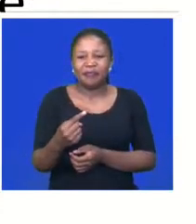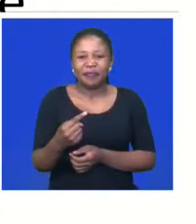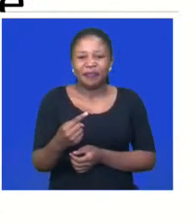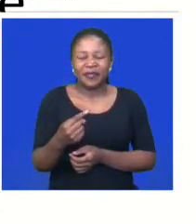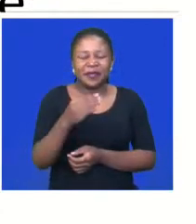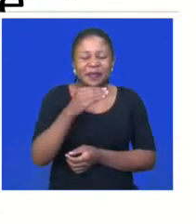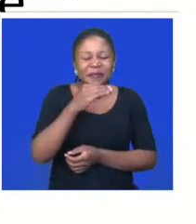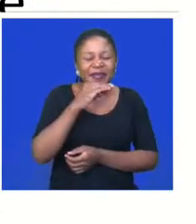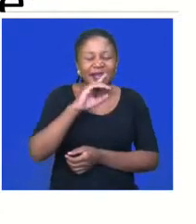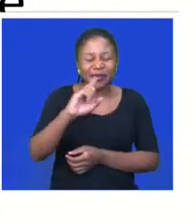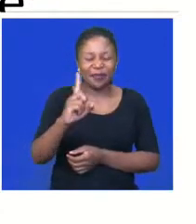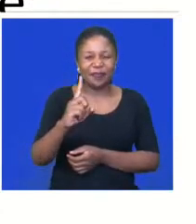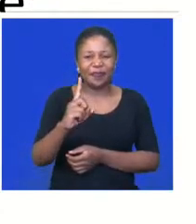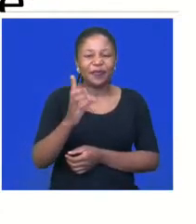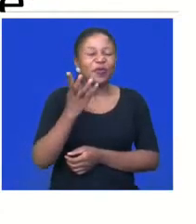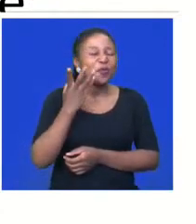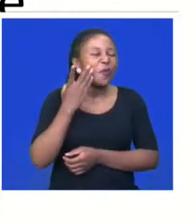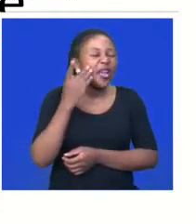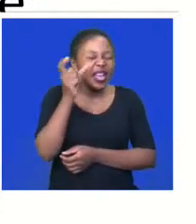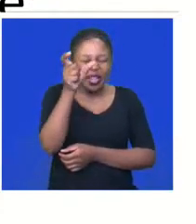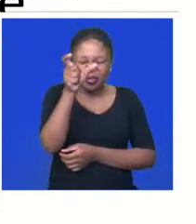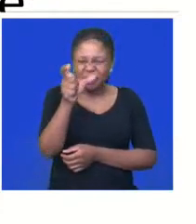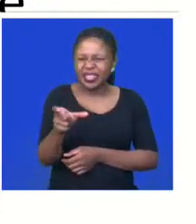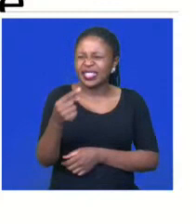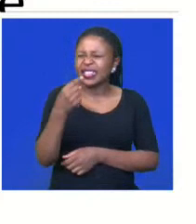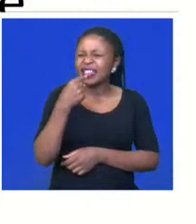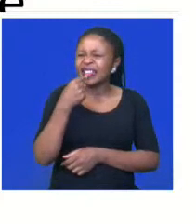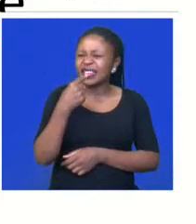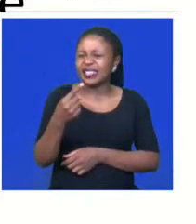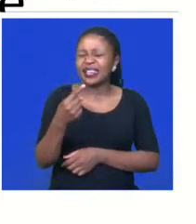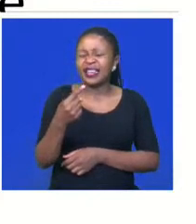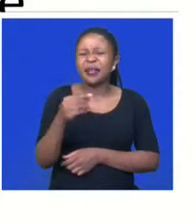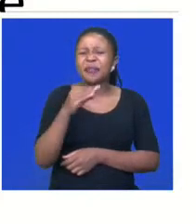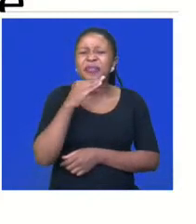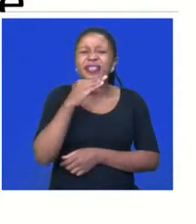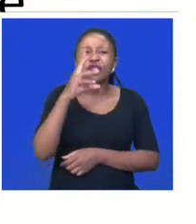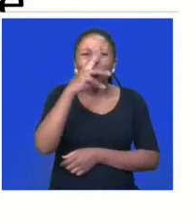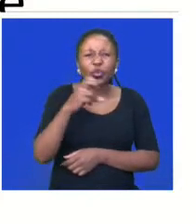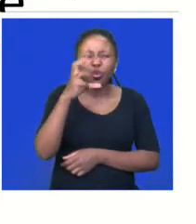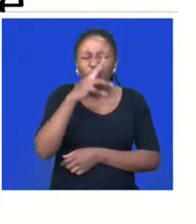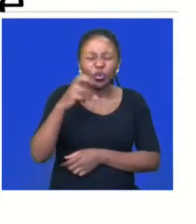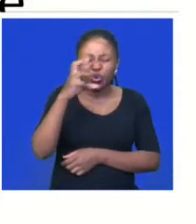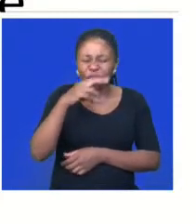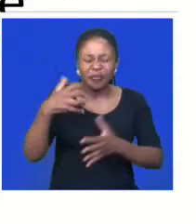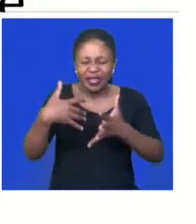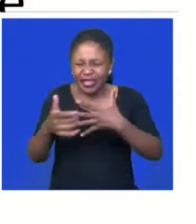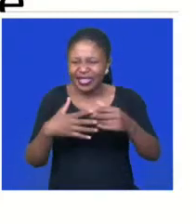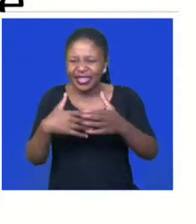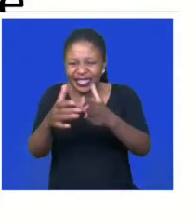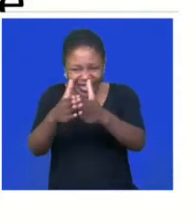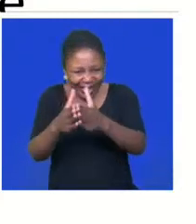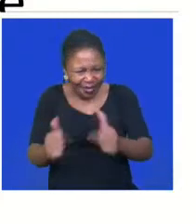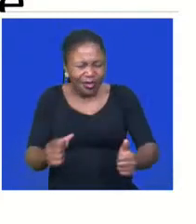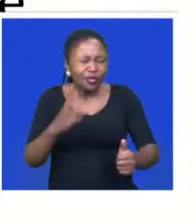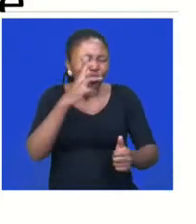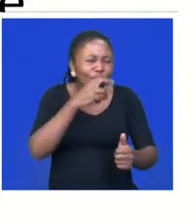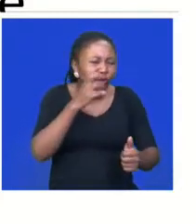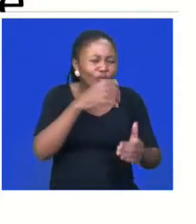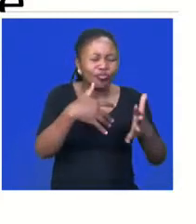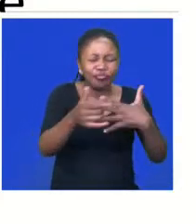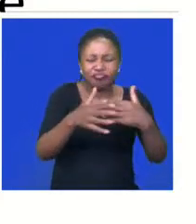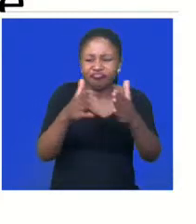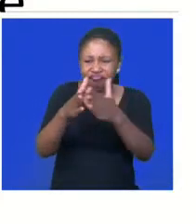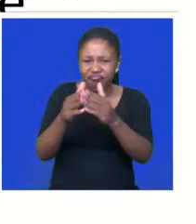saying, it is similar that that person is speaking. So God created the